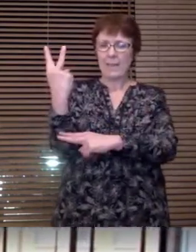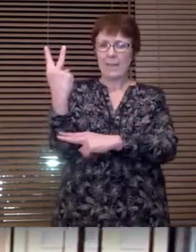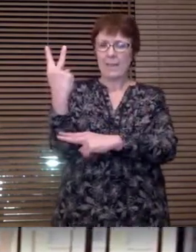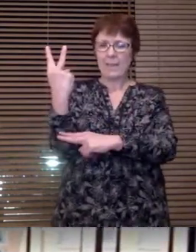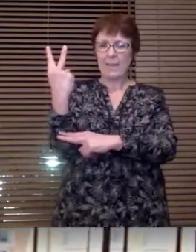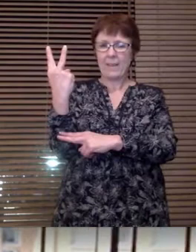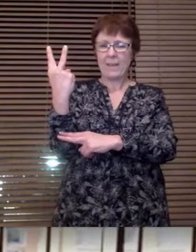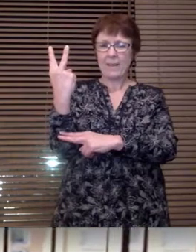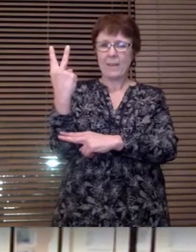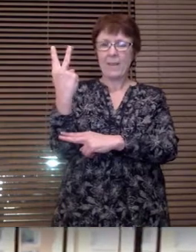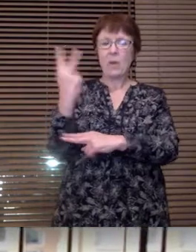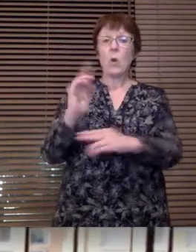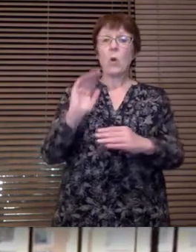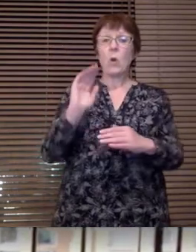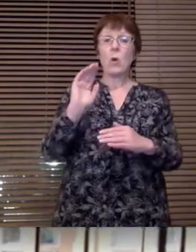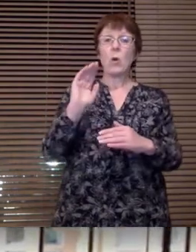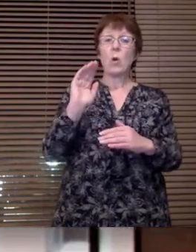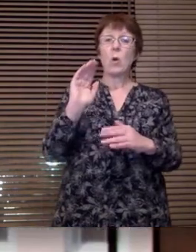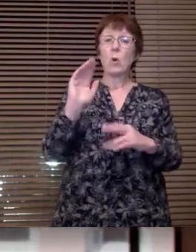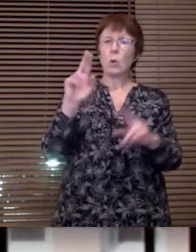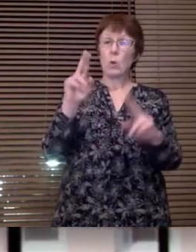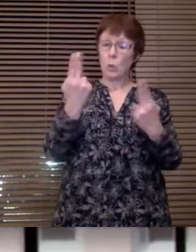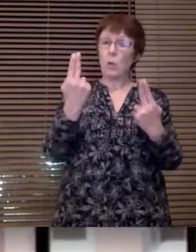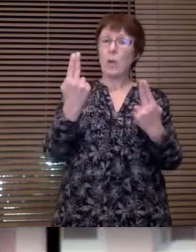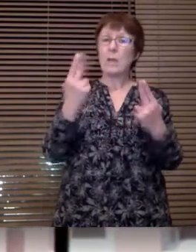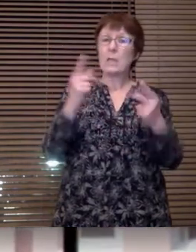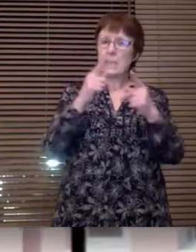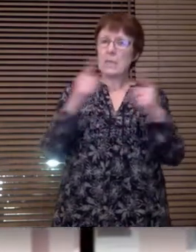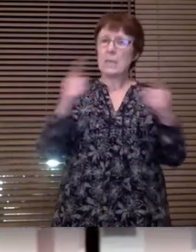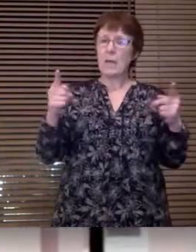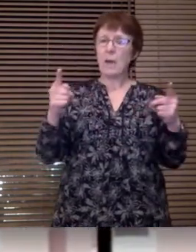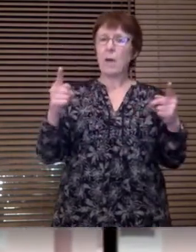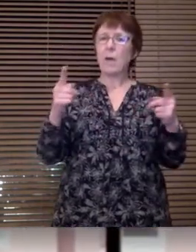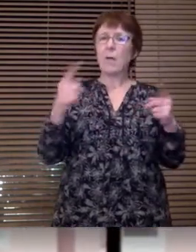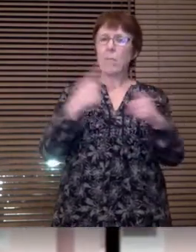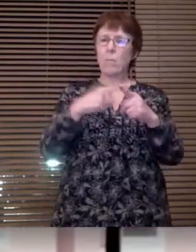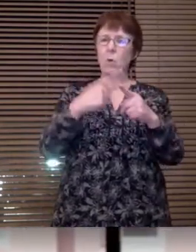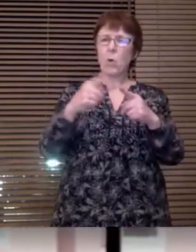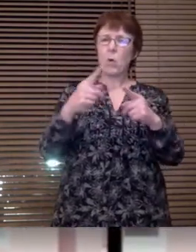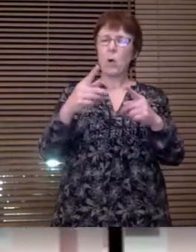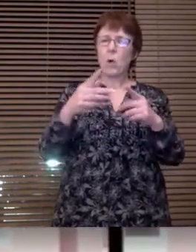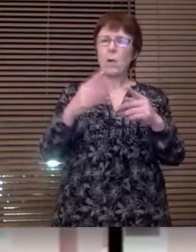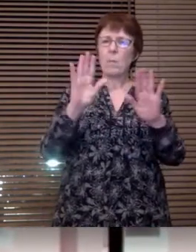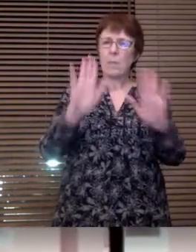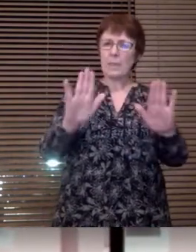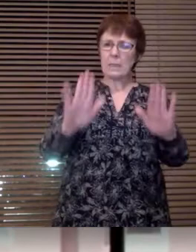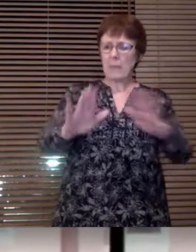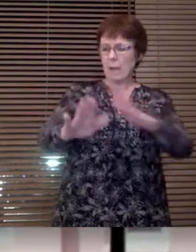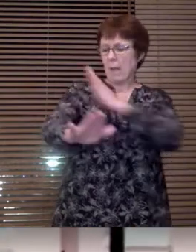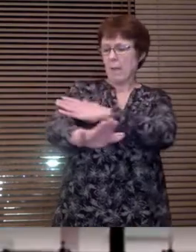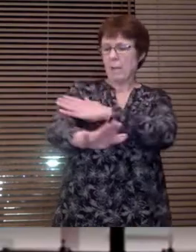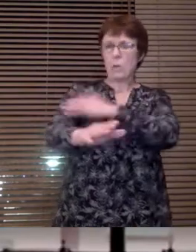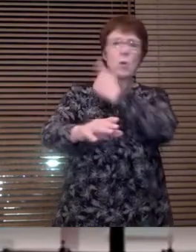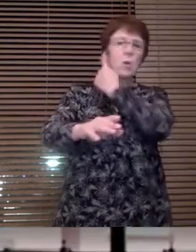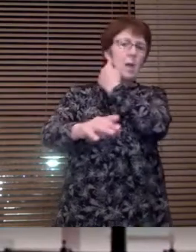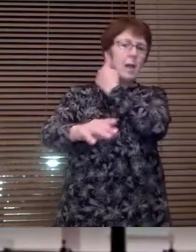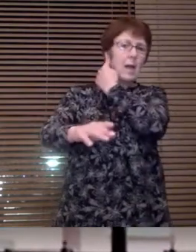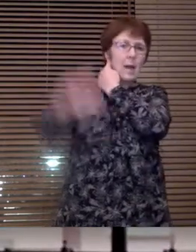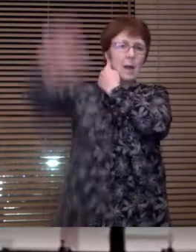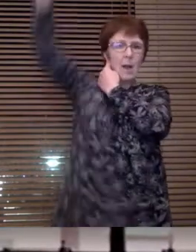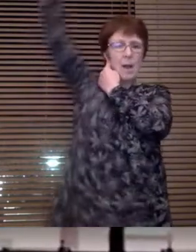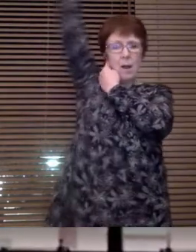not as much as a challenging exercise this time, but I want to focus on the technique. Again, hiding those ears, activating the core, squeeze your abs the whole